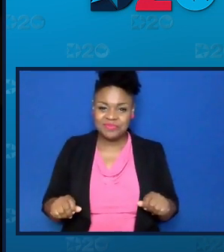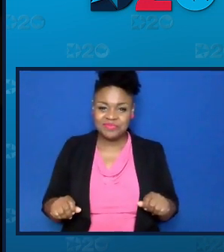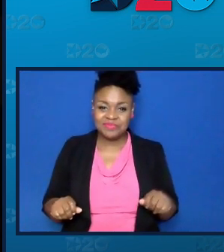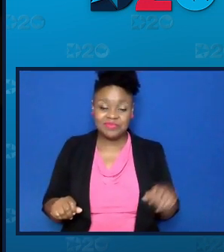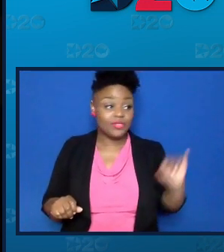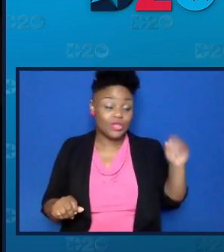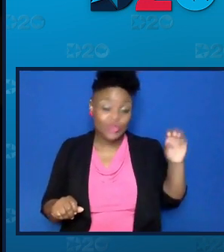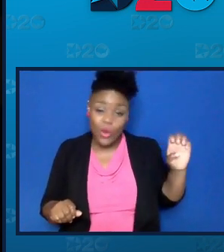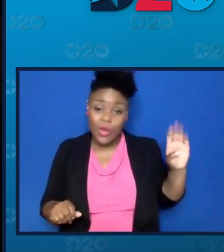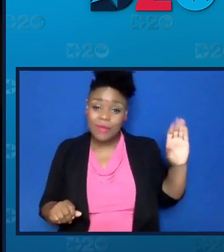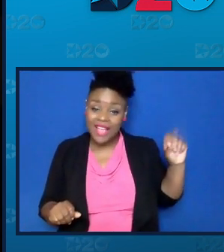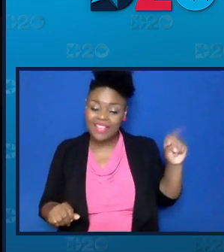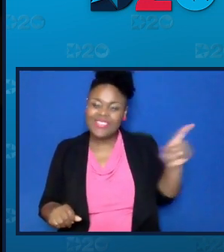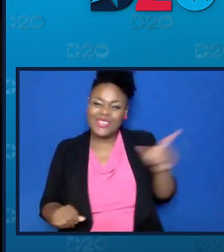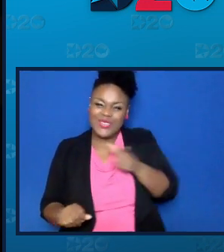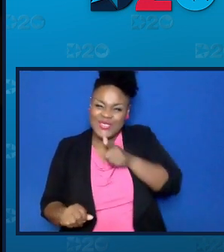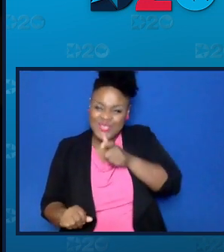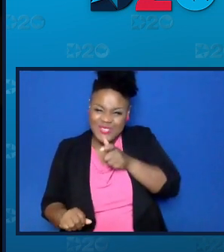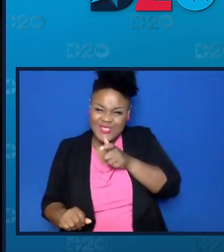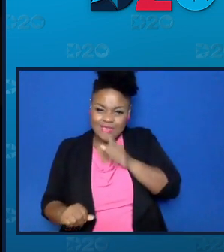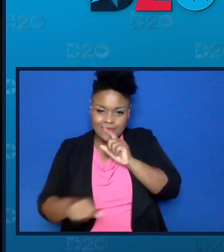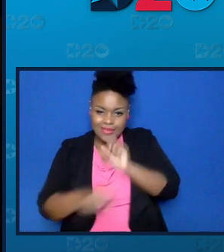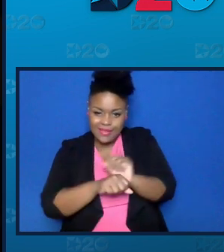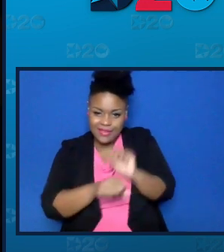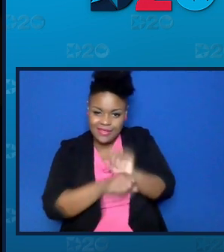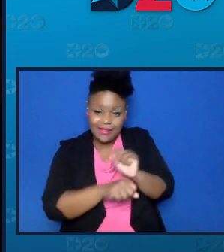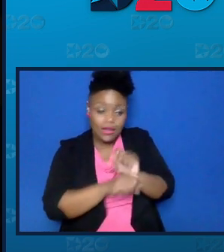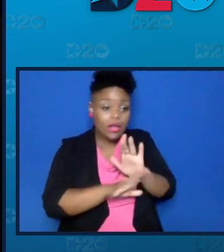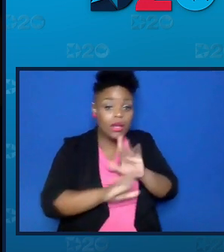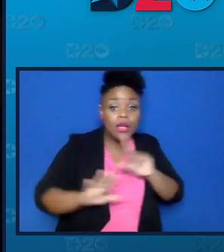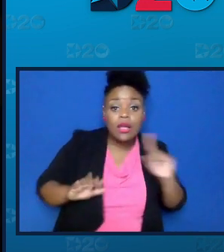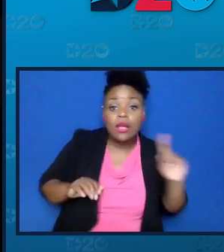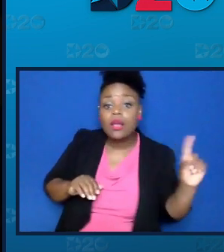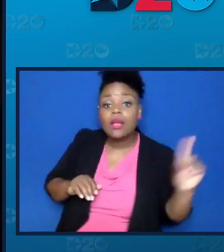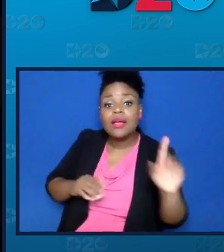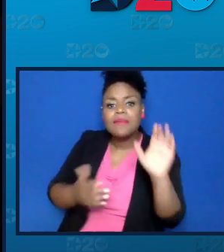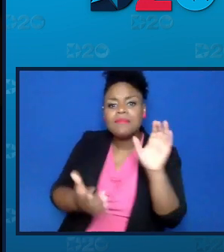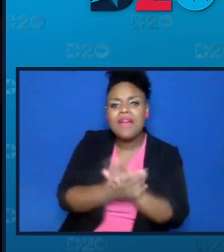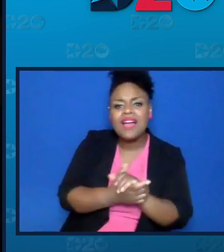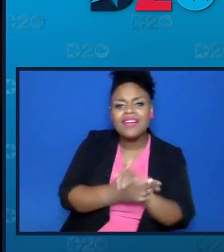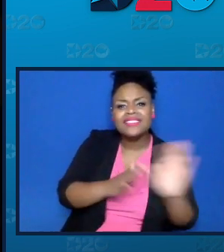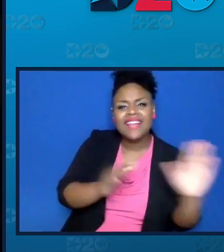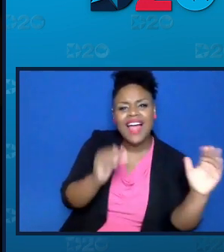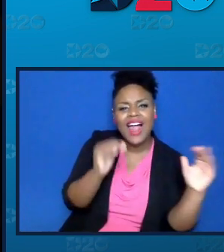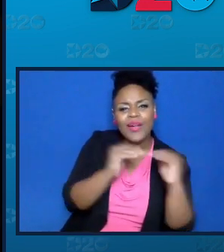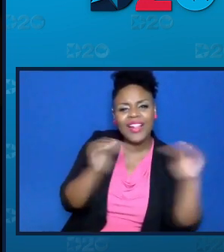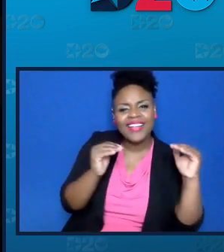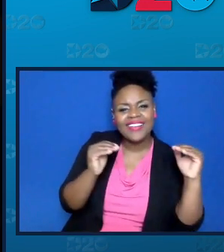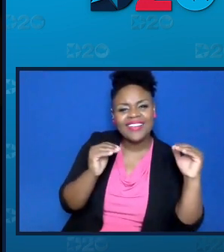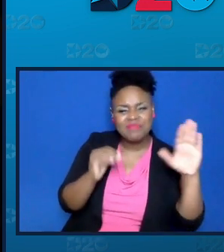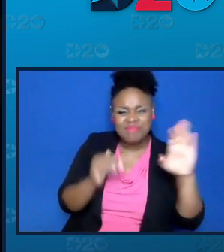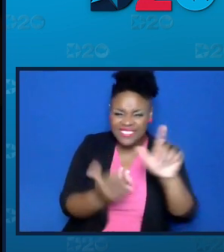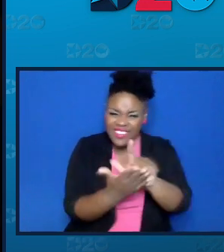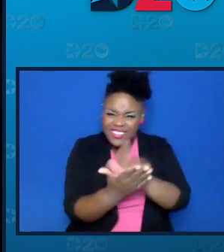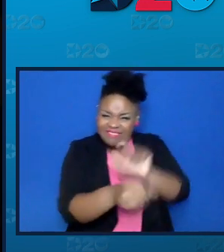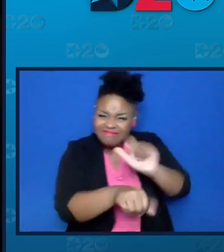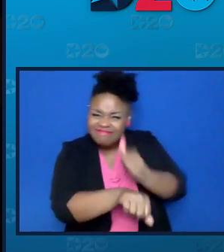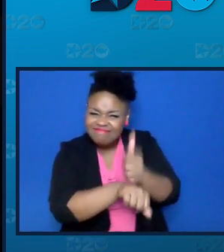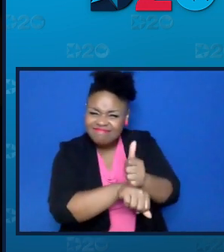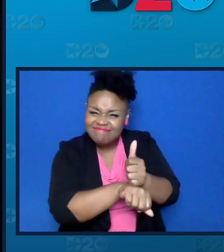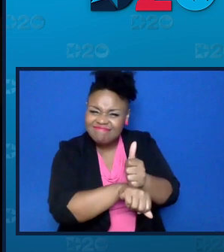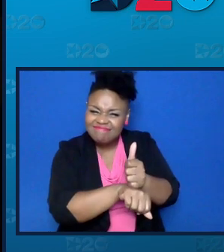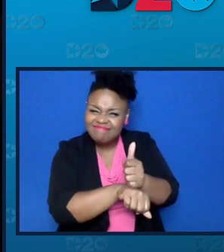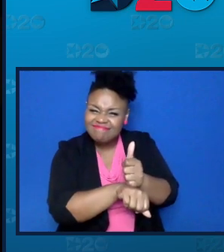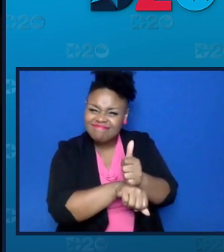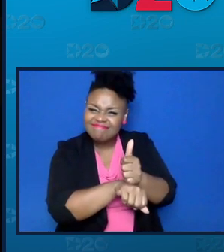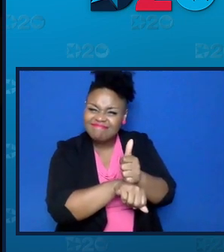of this party when he said that marriage equality ought to be the law of the land. There is a long way to